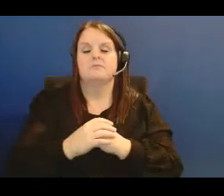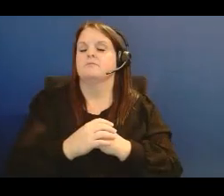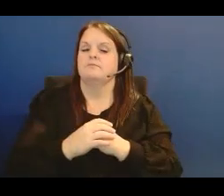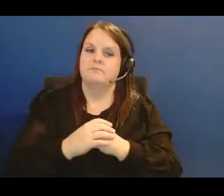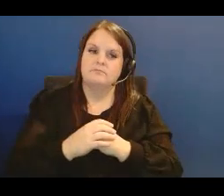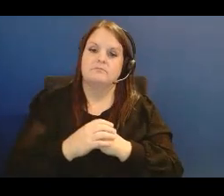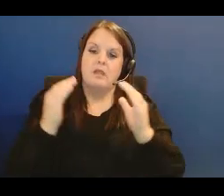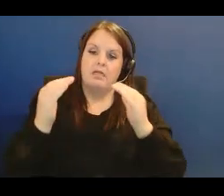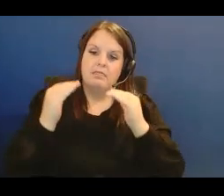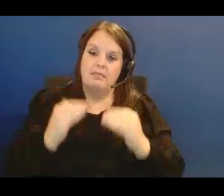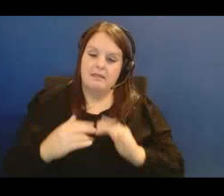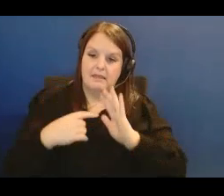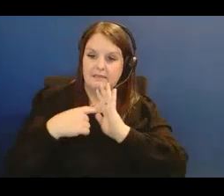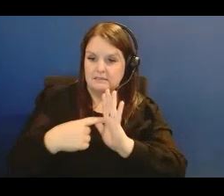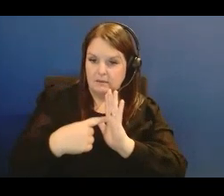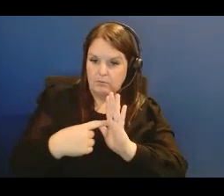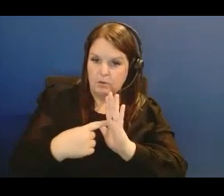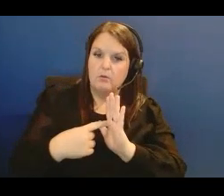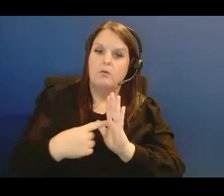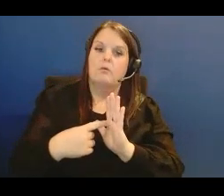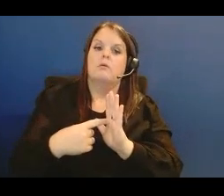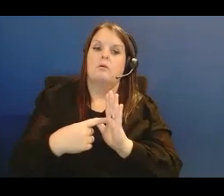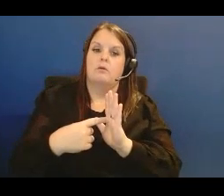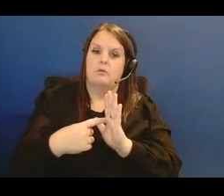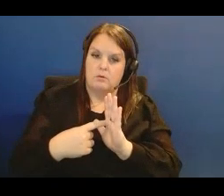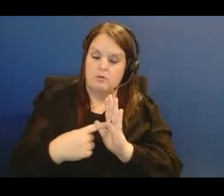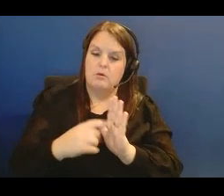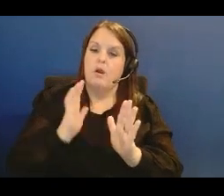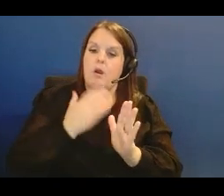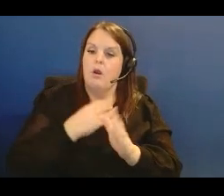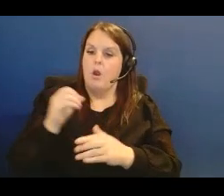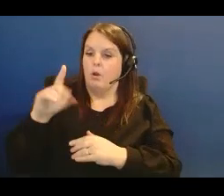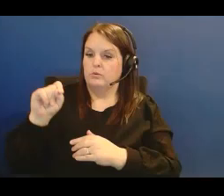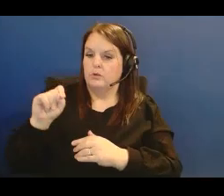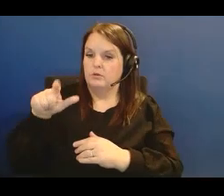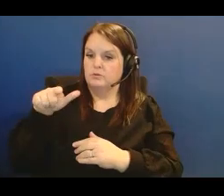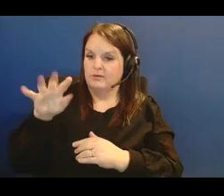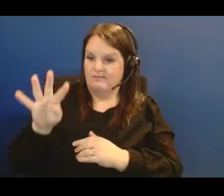The next example is our October 24th